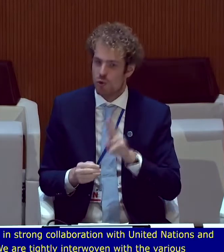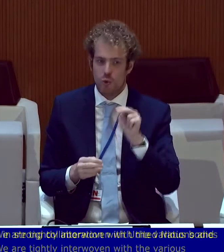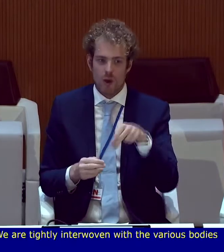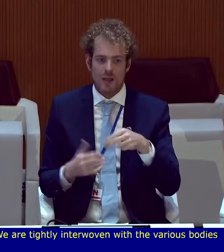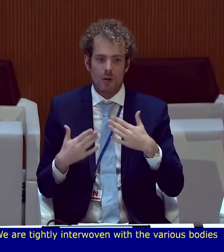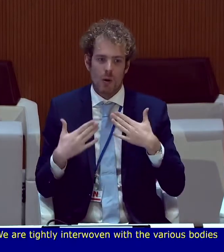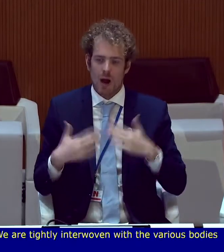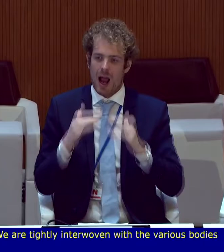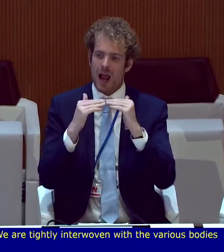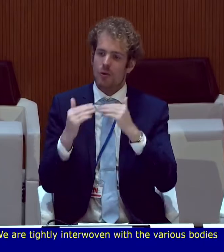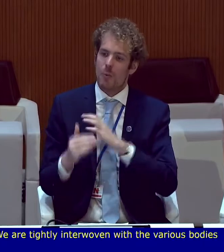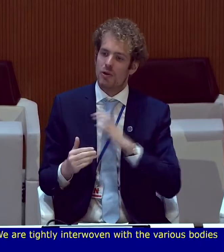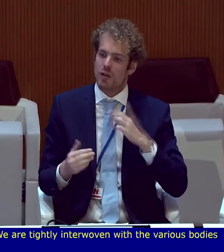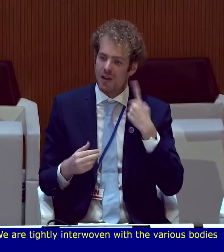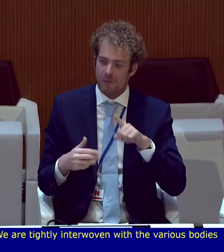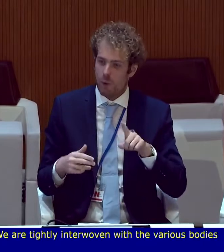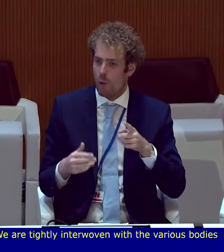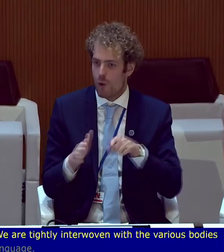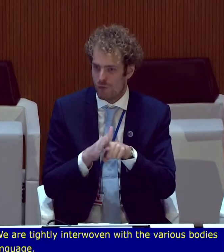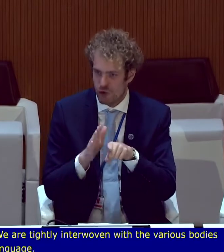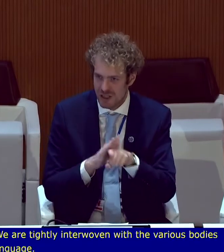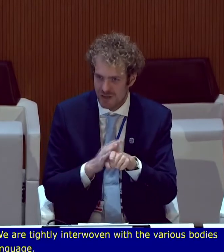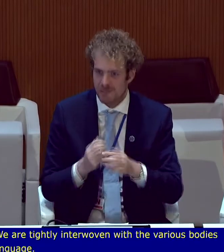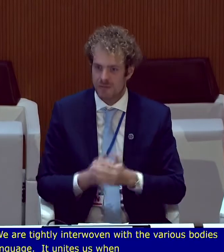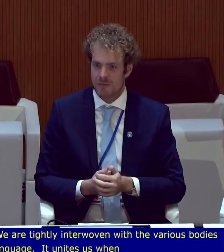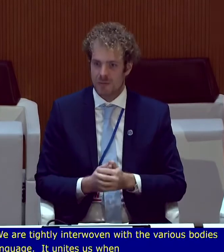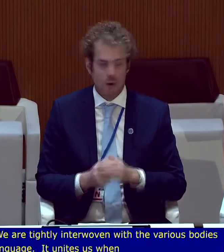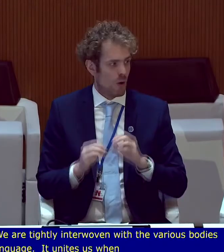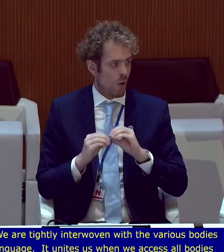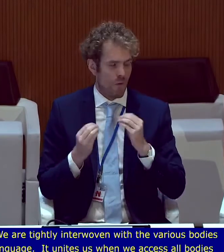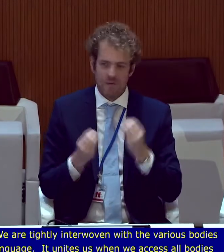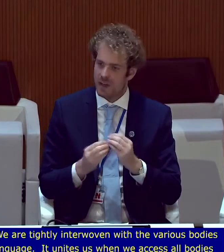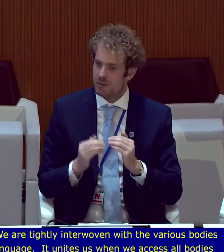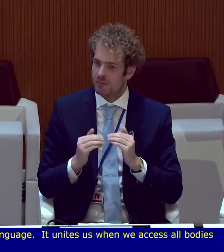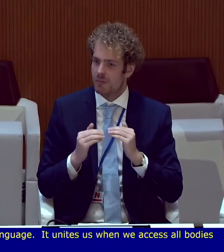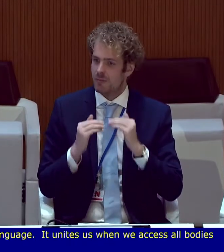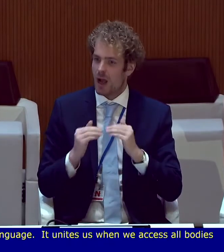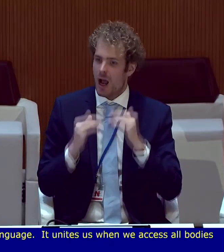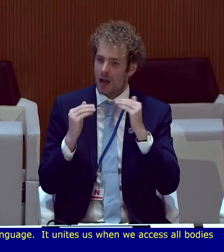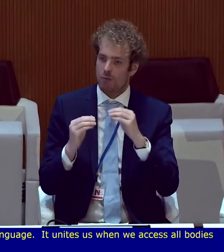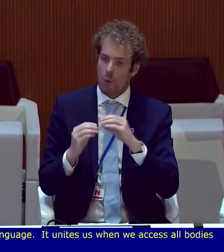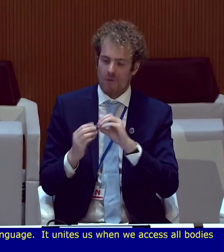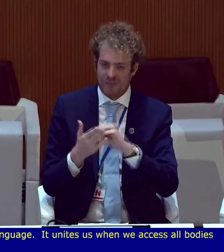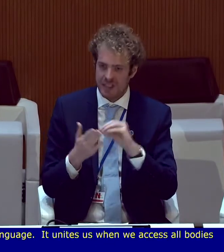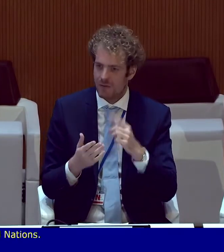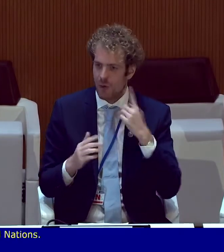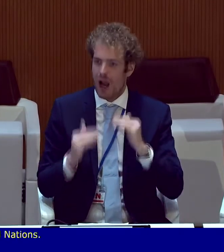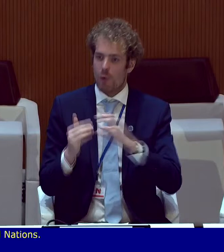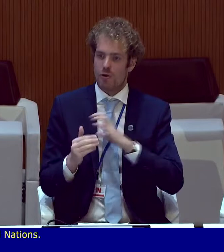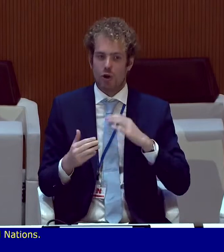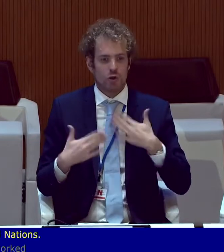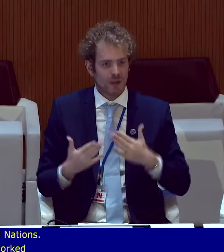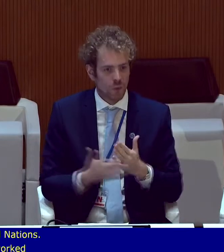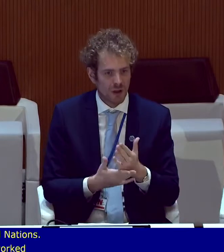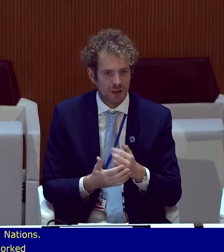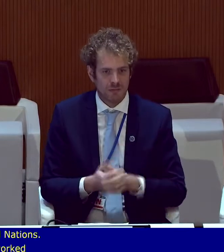access all bodies of the United Nations. We have worked with the High Commission for Refugees,